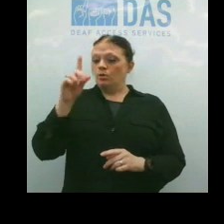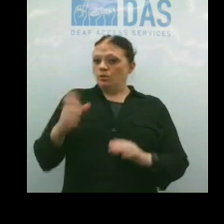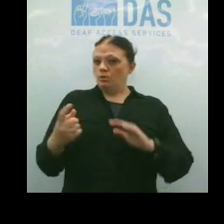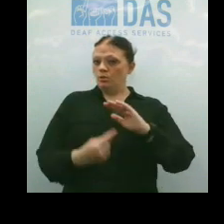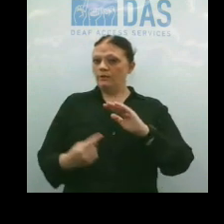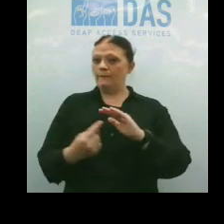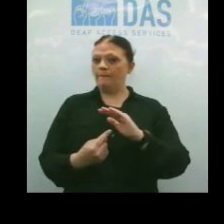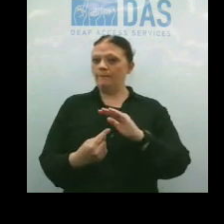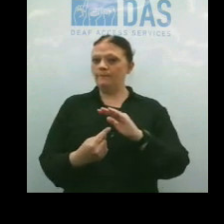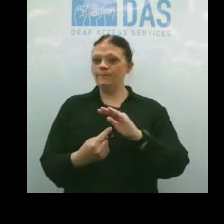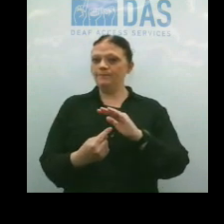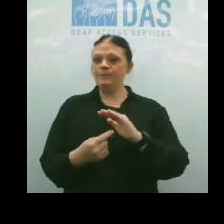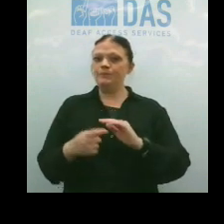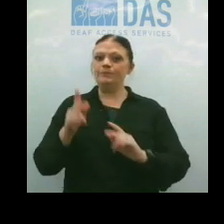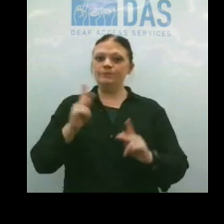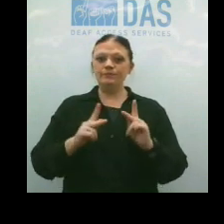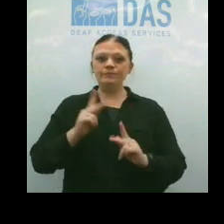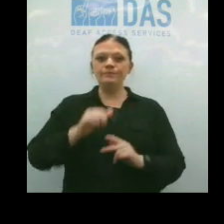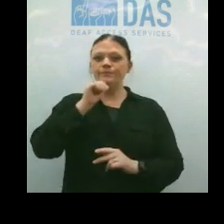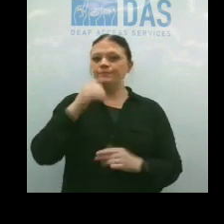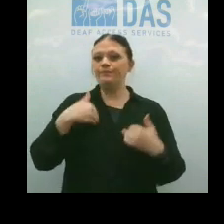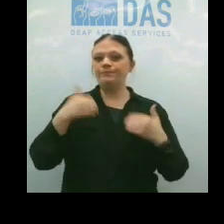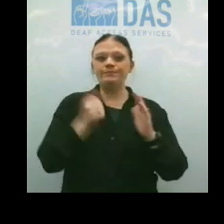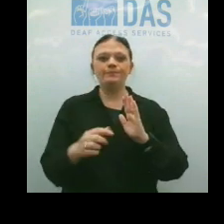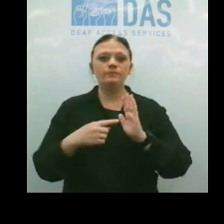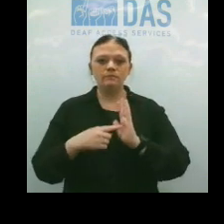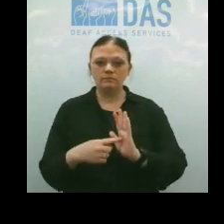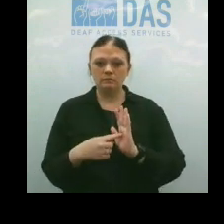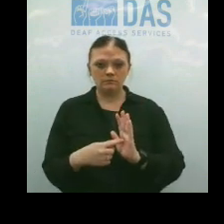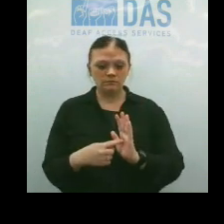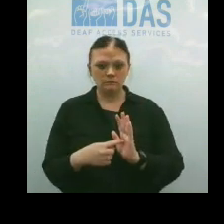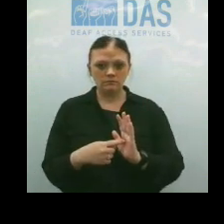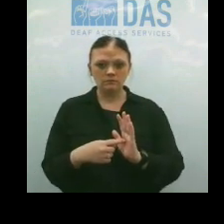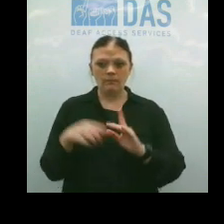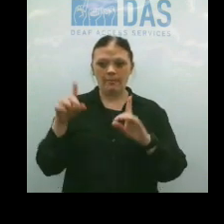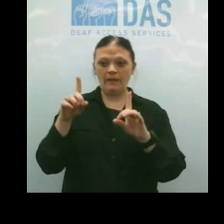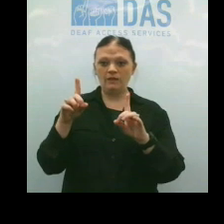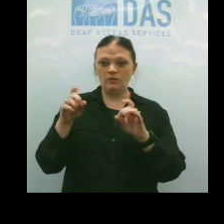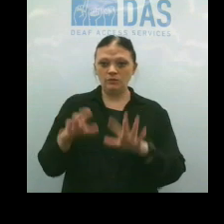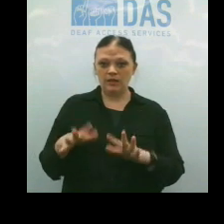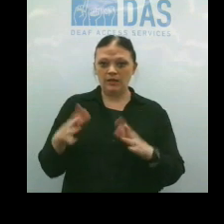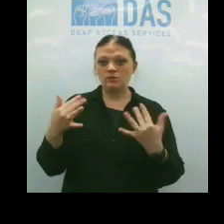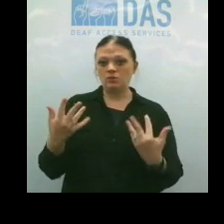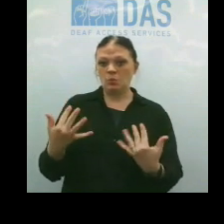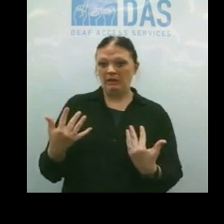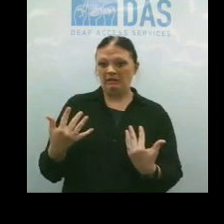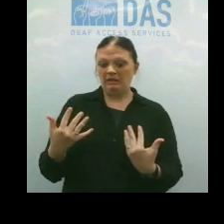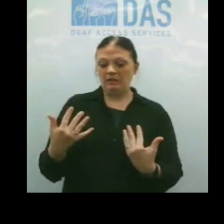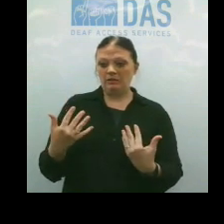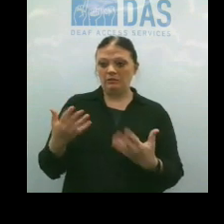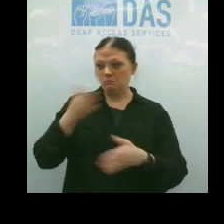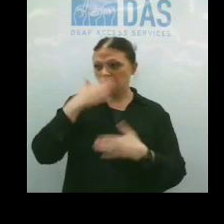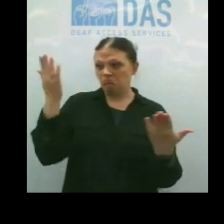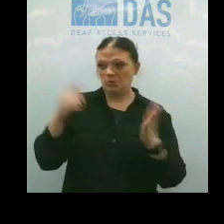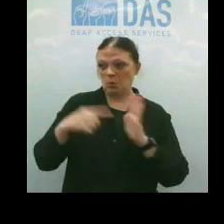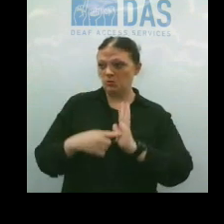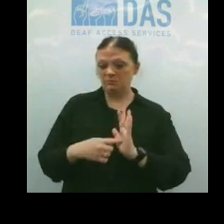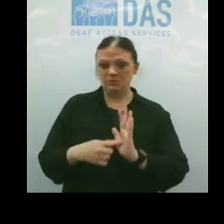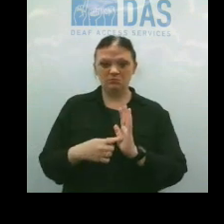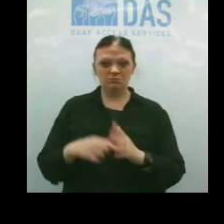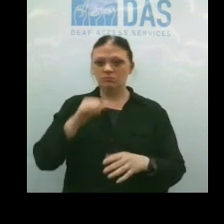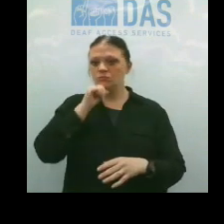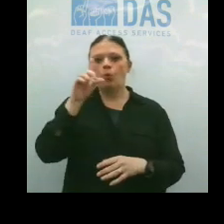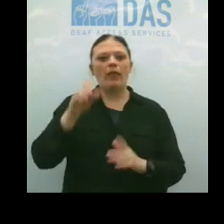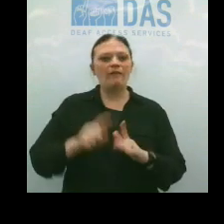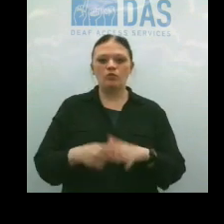isolation orders are people that don't have any symptoms, so they get testing while they're waiting to get the test. They don't have symptoms, they don't have to be